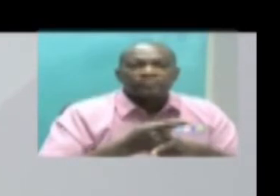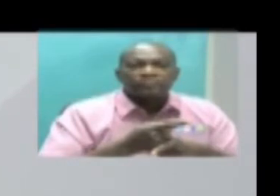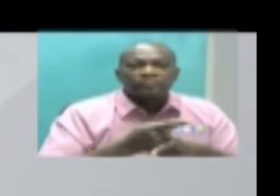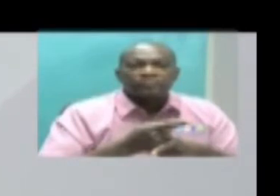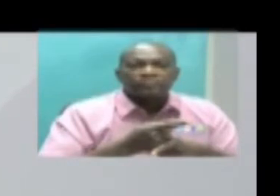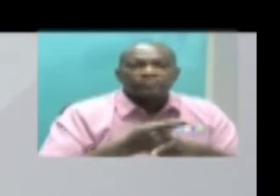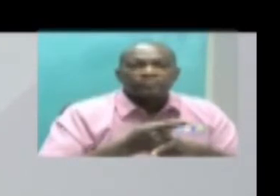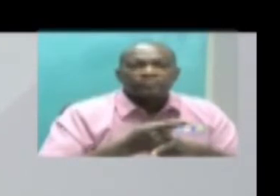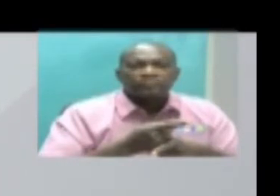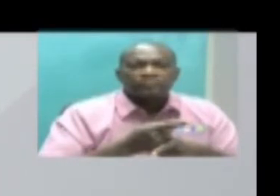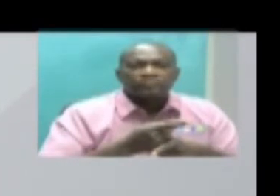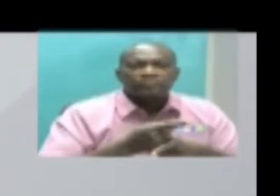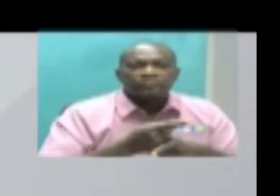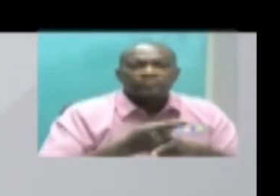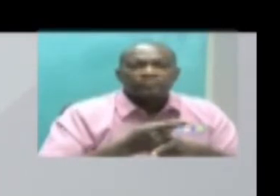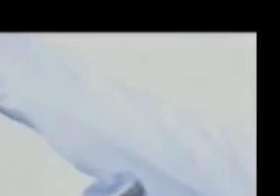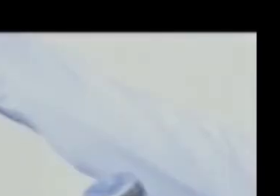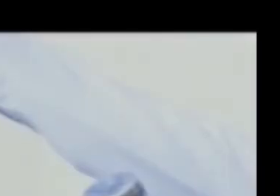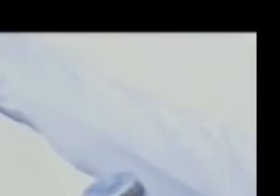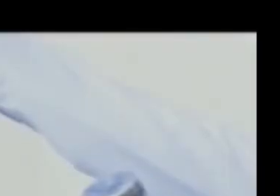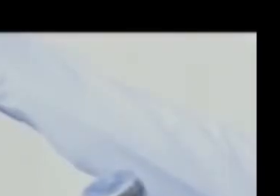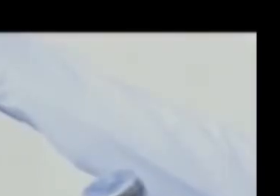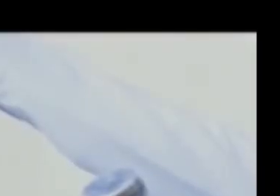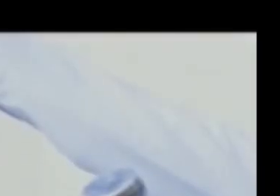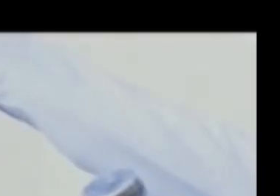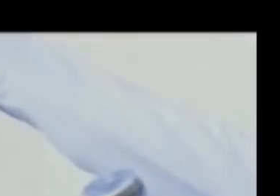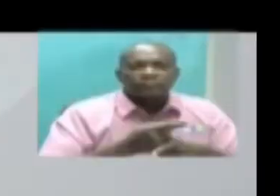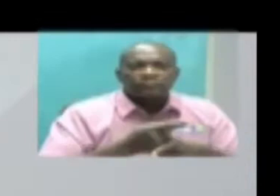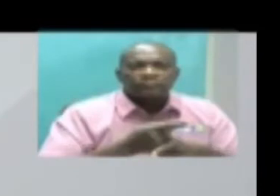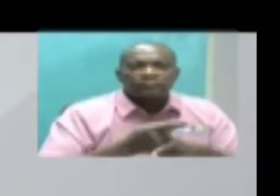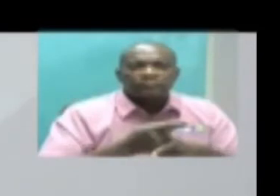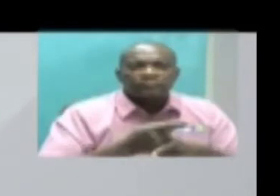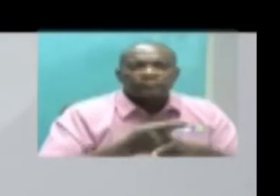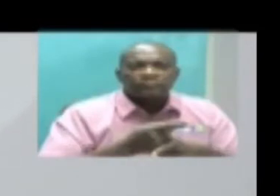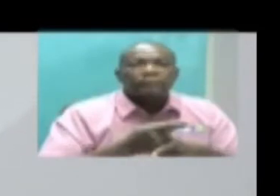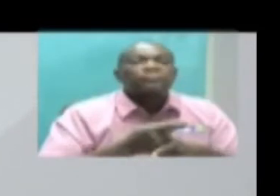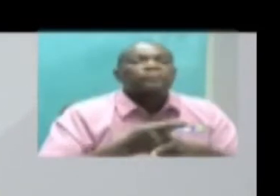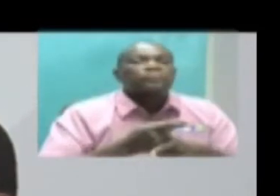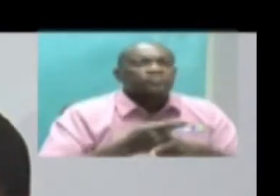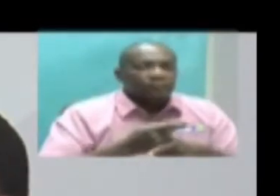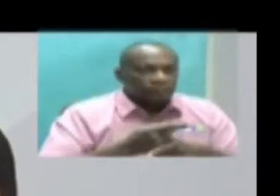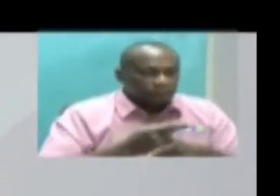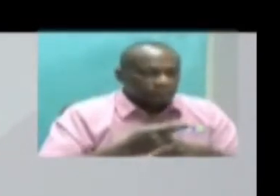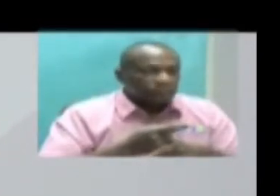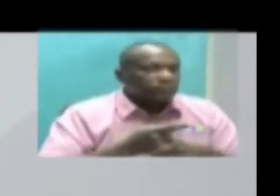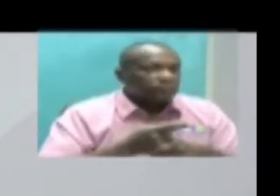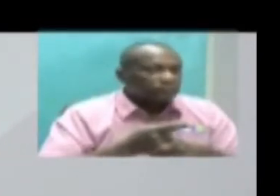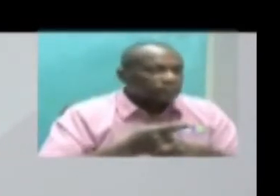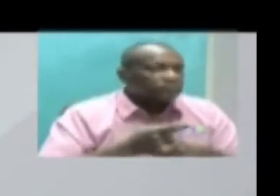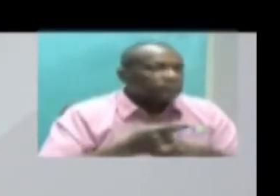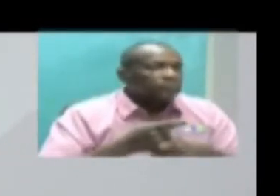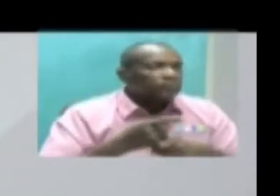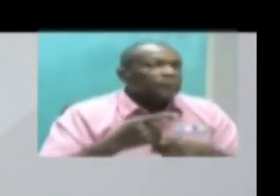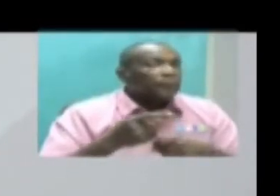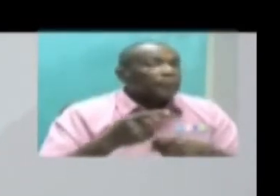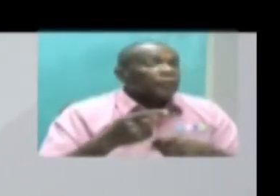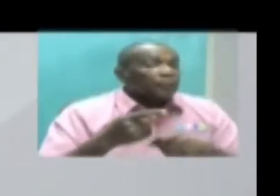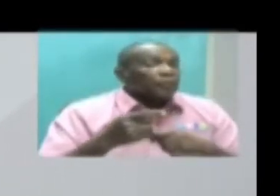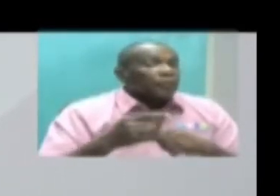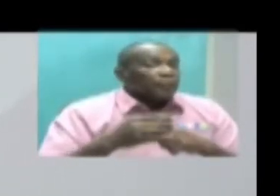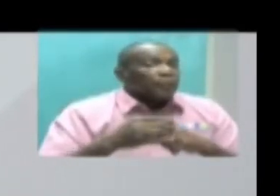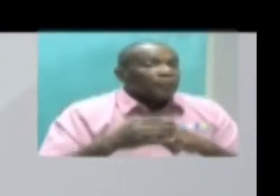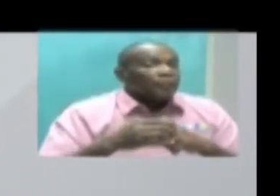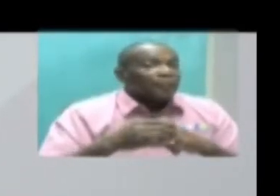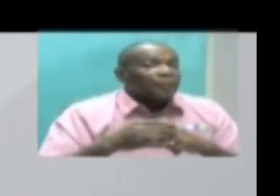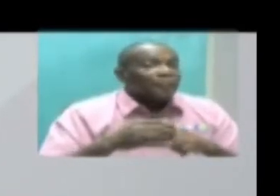Just to touch on what he's saying. So he talk about the person being reclusive. As soon as you come in the room, they type in POS,